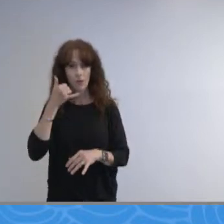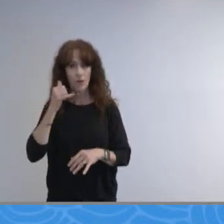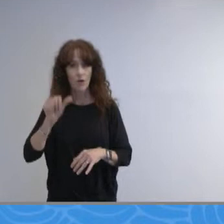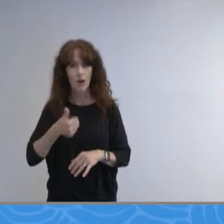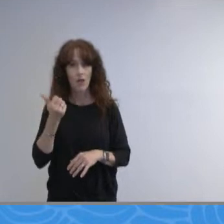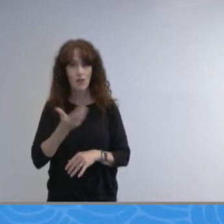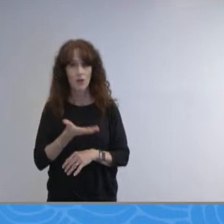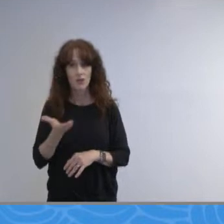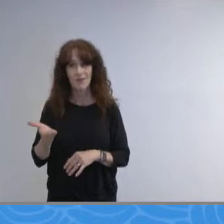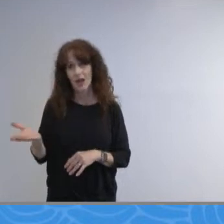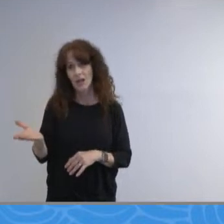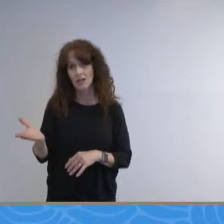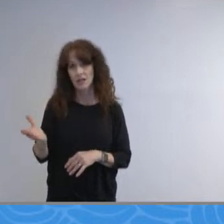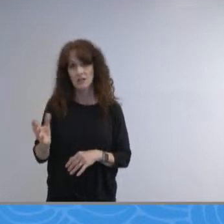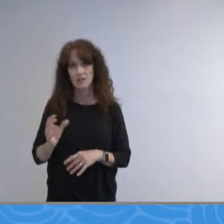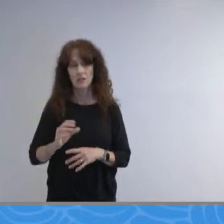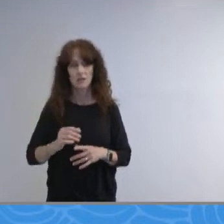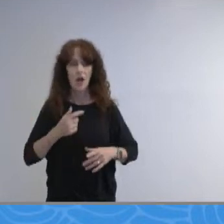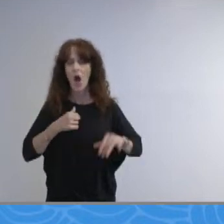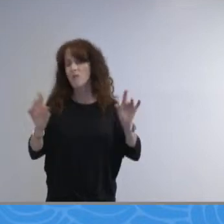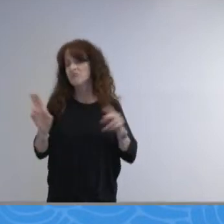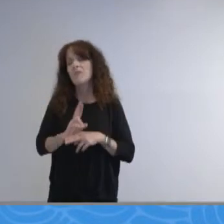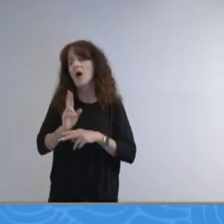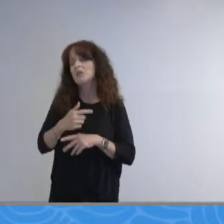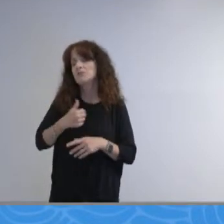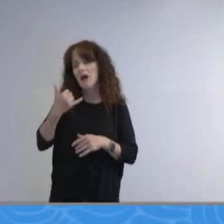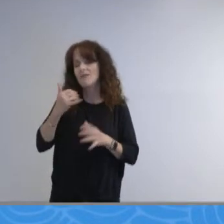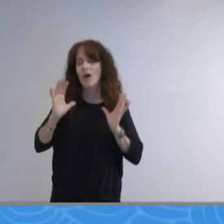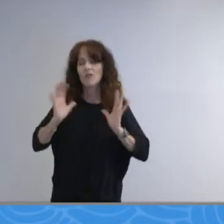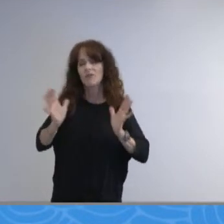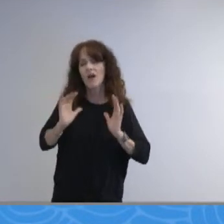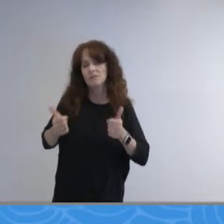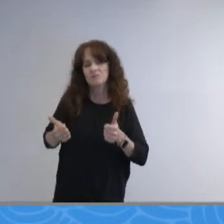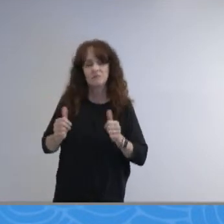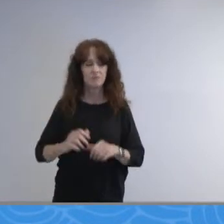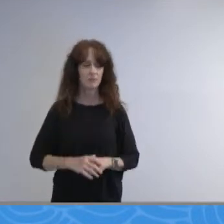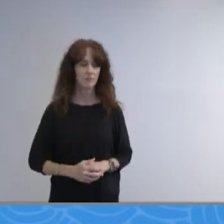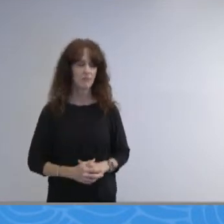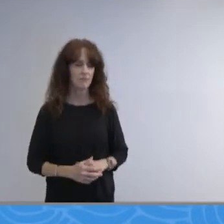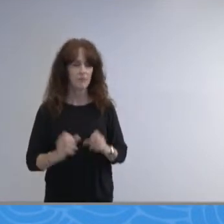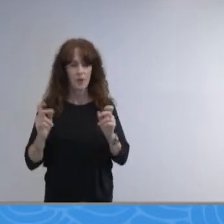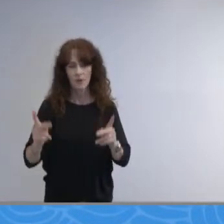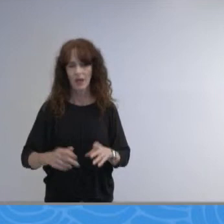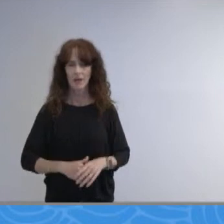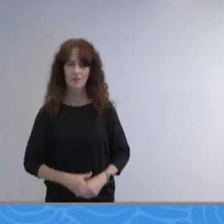device because Chrome I'll stay on my phone. Thing. Apologies. Okay. It's okay.